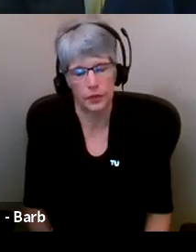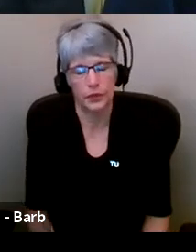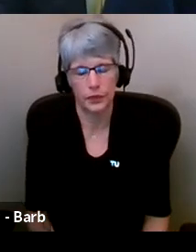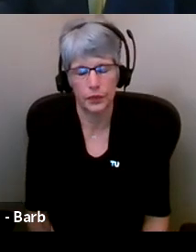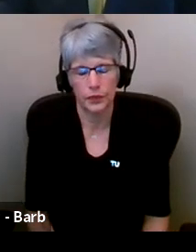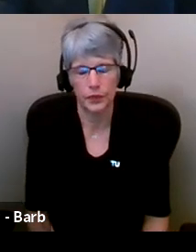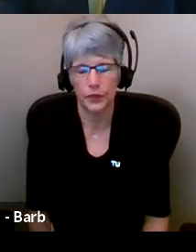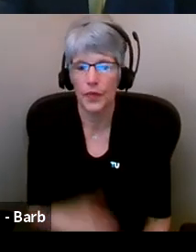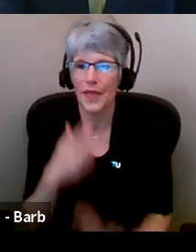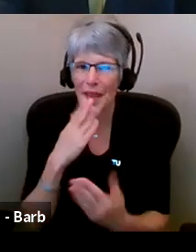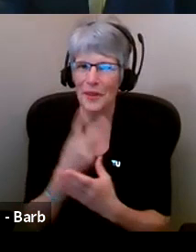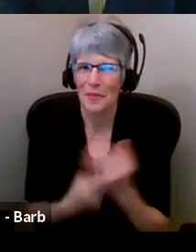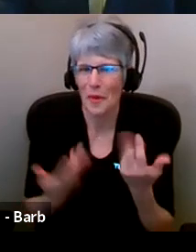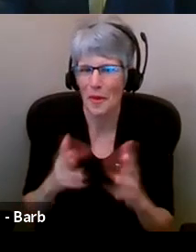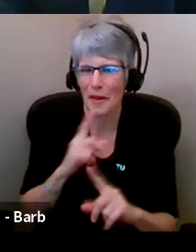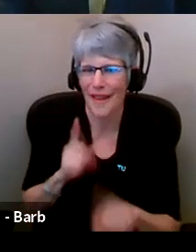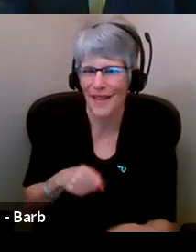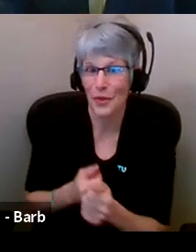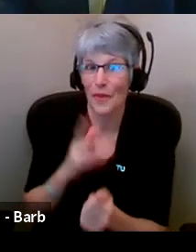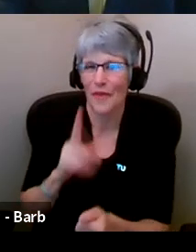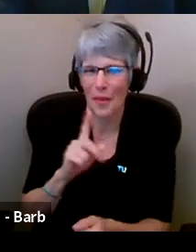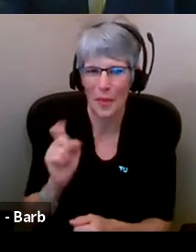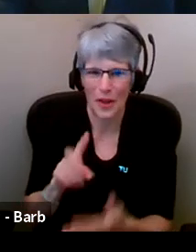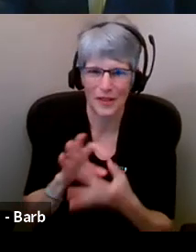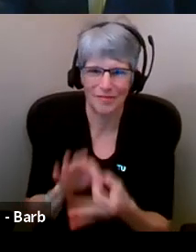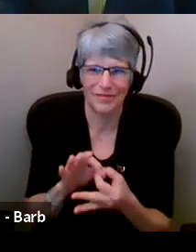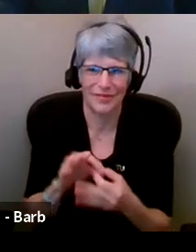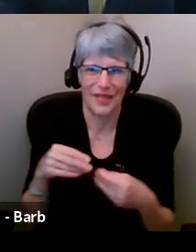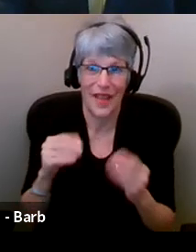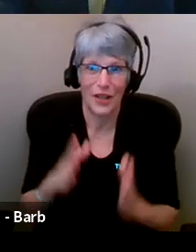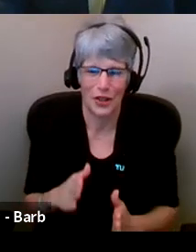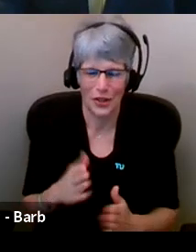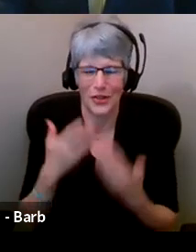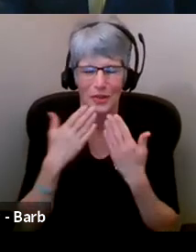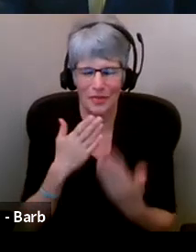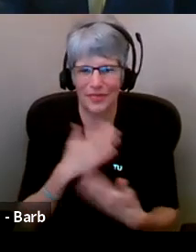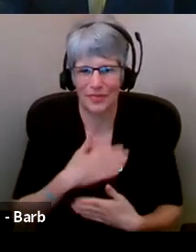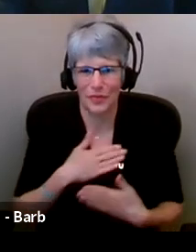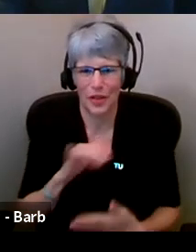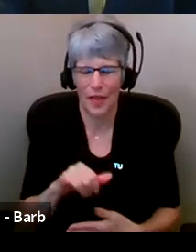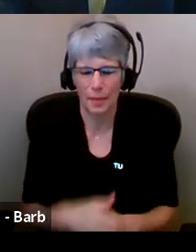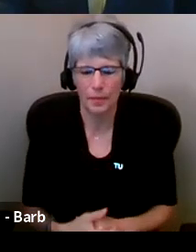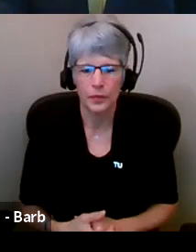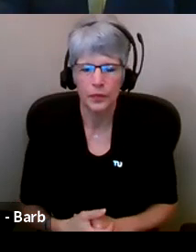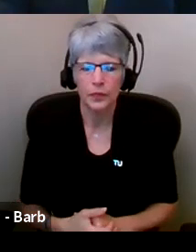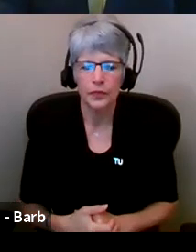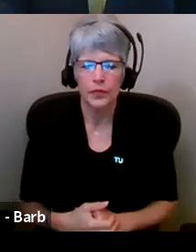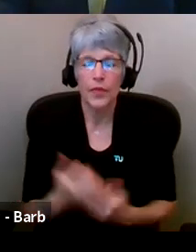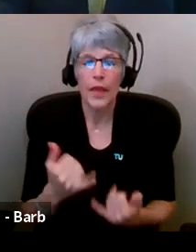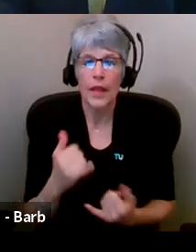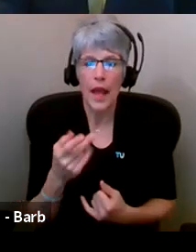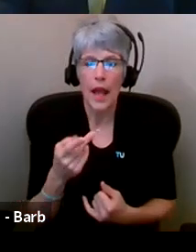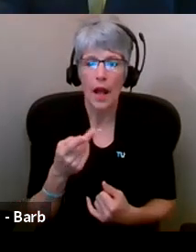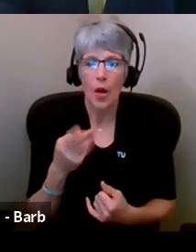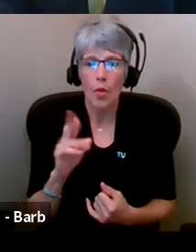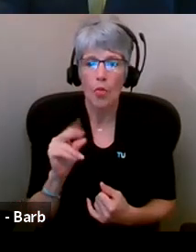Thank you both. You answered the follow-up question that came in regards to our vendors. So I appreciate that. A question I'll pass now to Provost Perreault